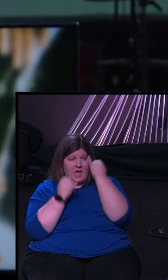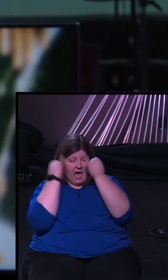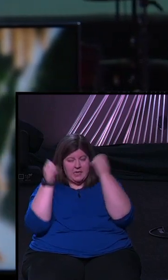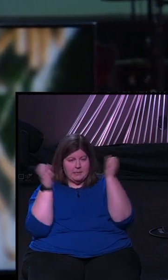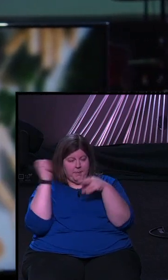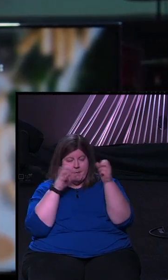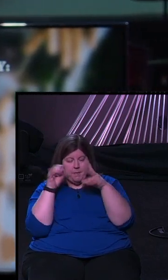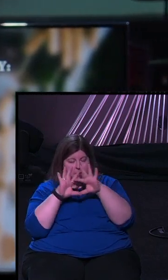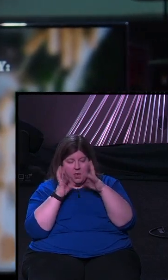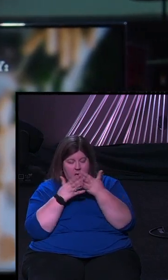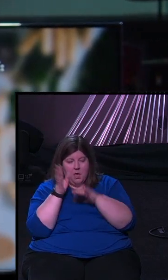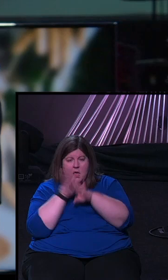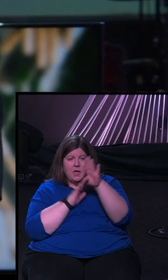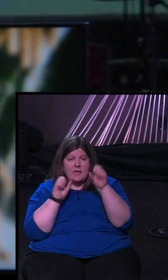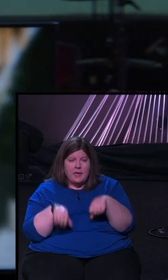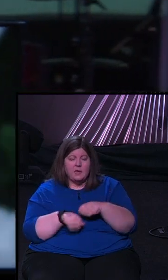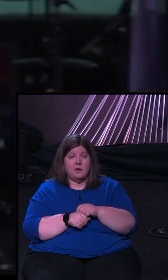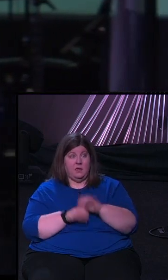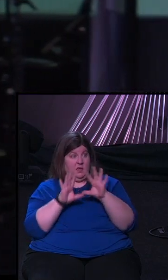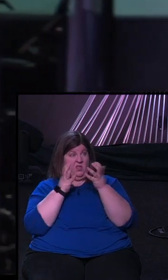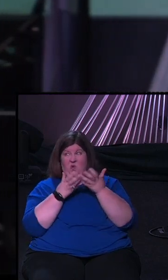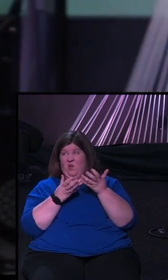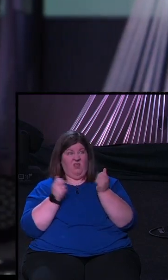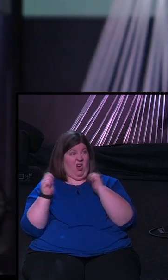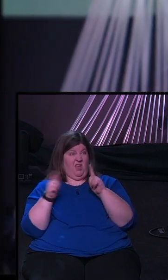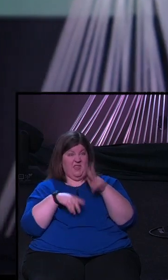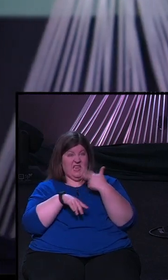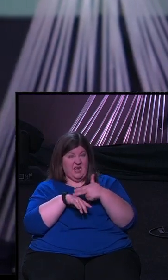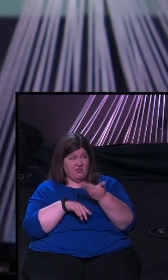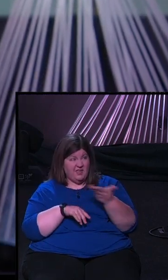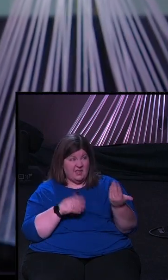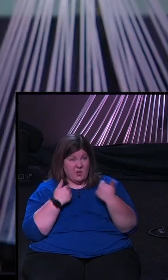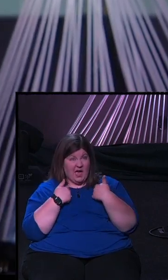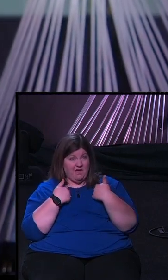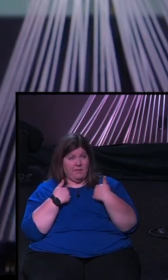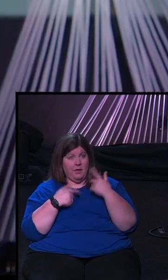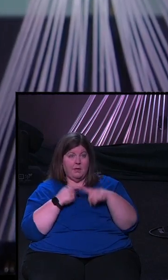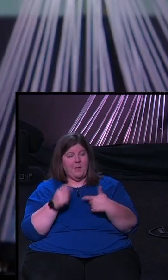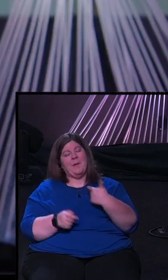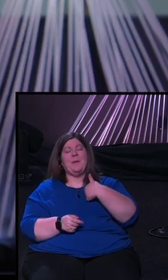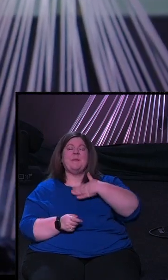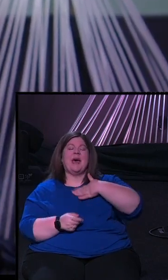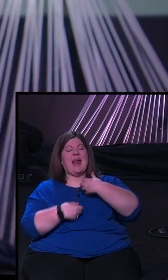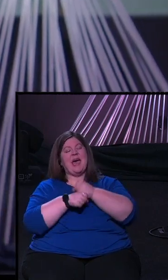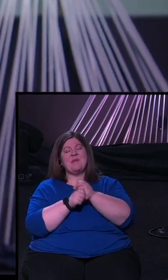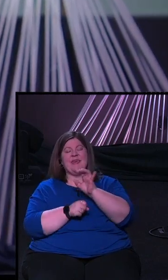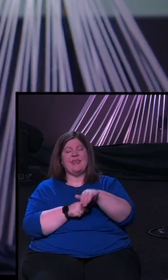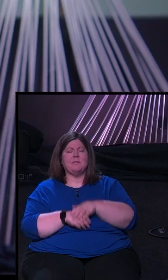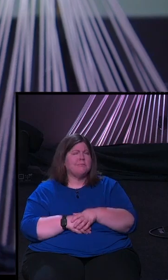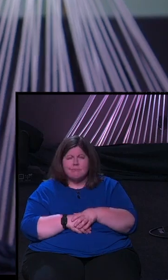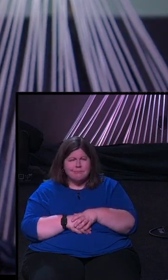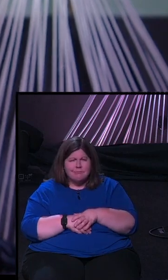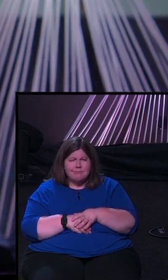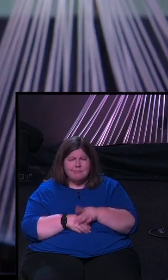and skills. I mean, if you look at the world, all of the natural resources that exist, none of us can take credit for creating anything.